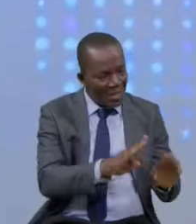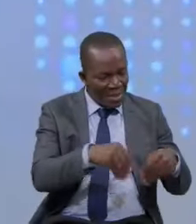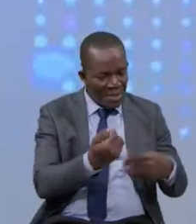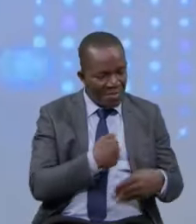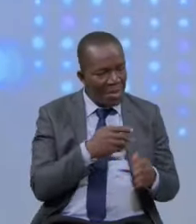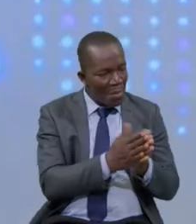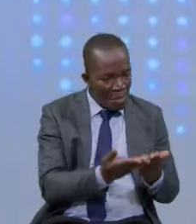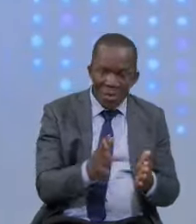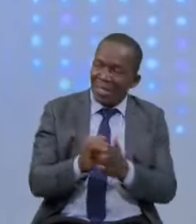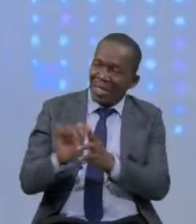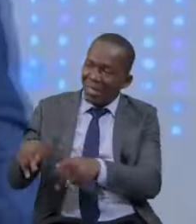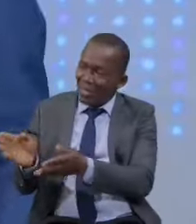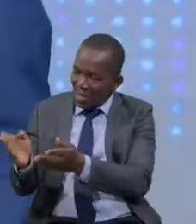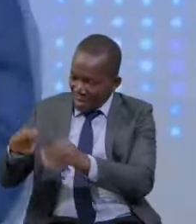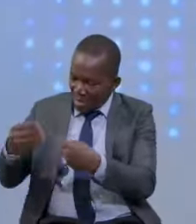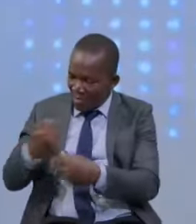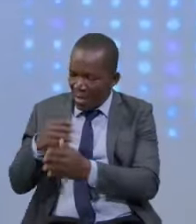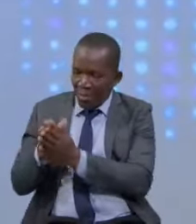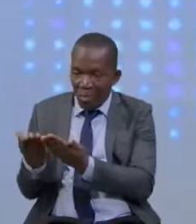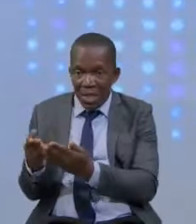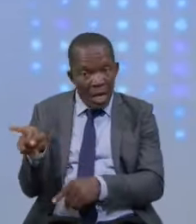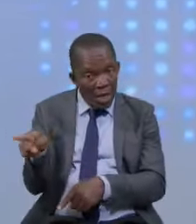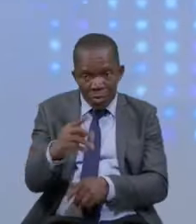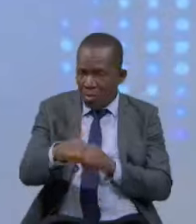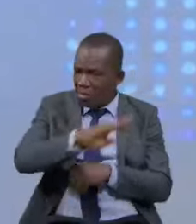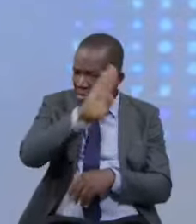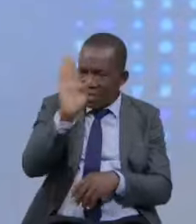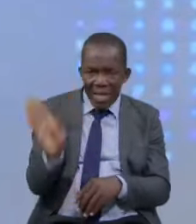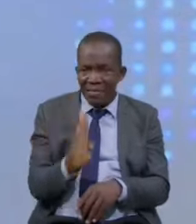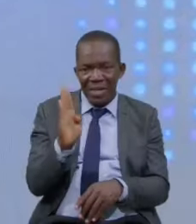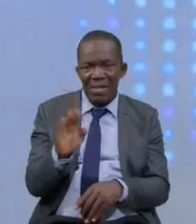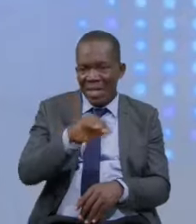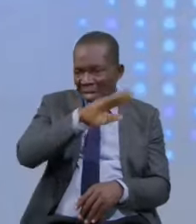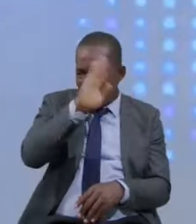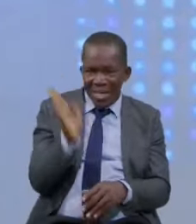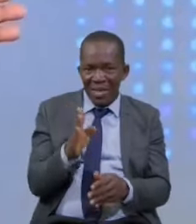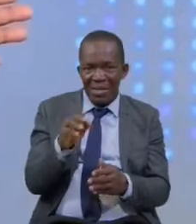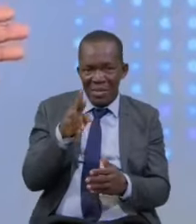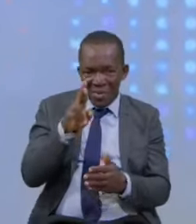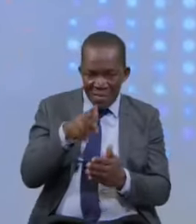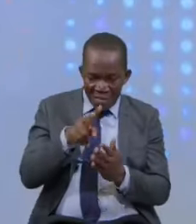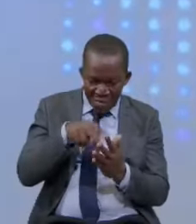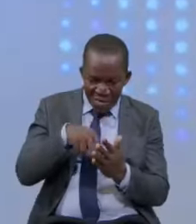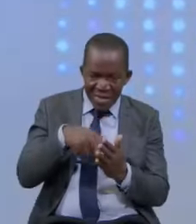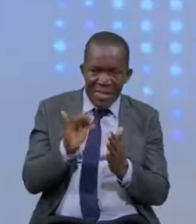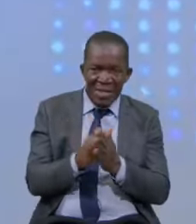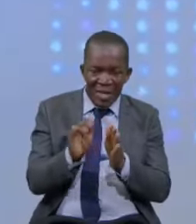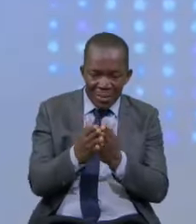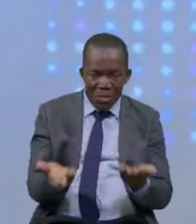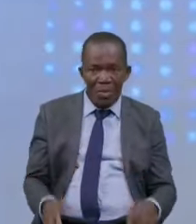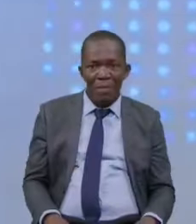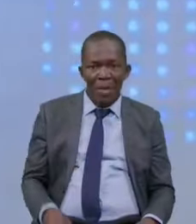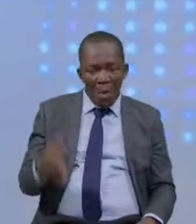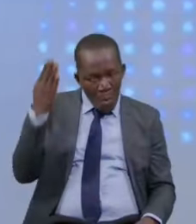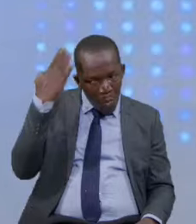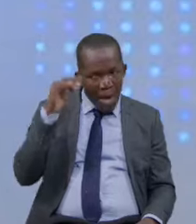not reading. When the next person wants to give you a book, why don't you say, all that they have given me, I've not even started